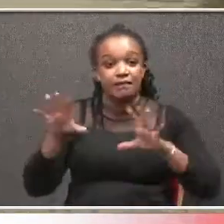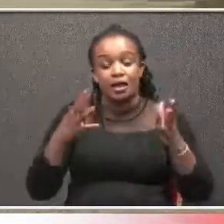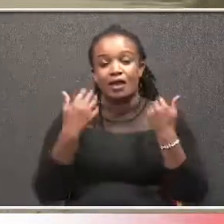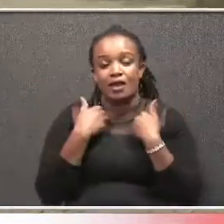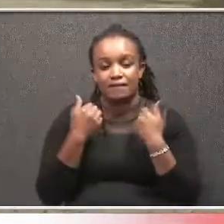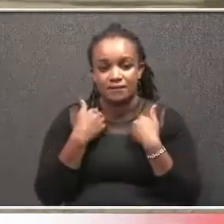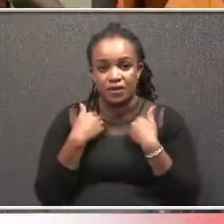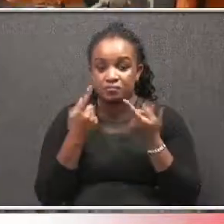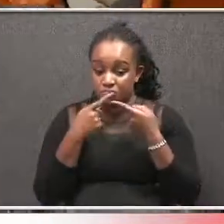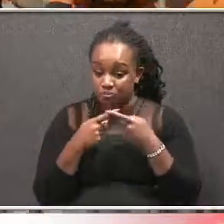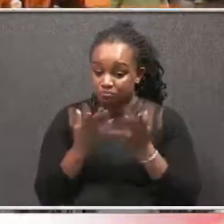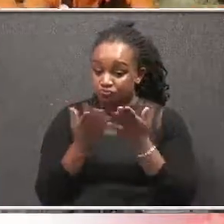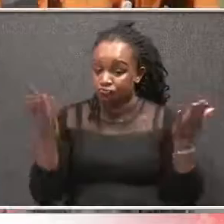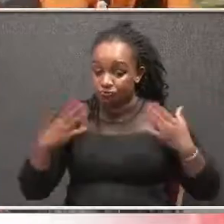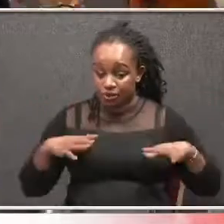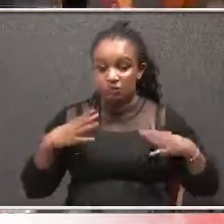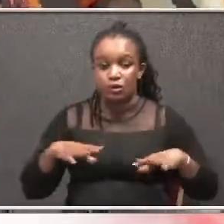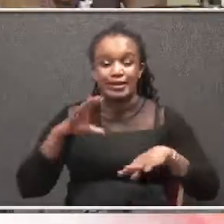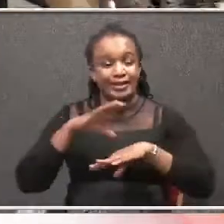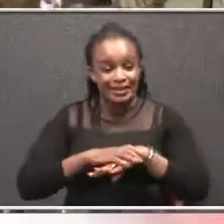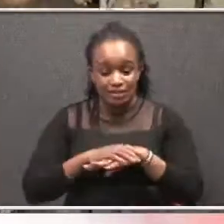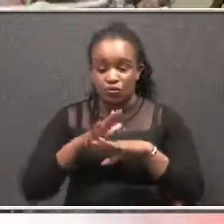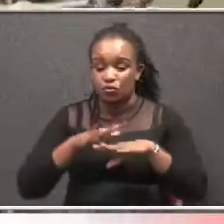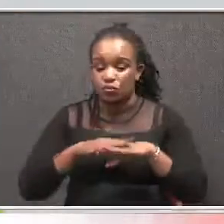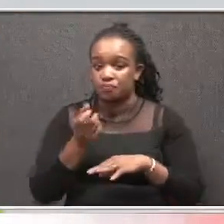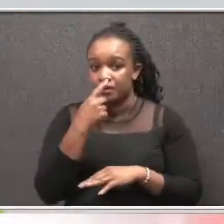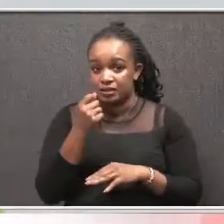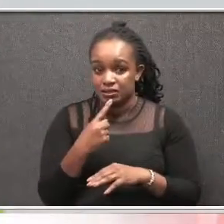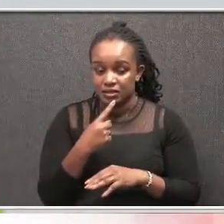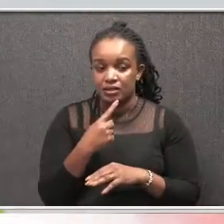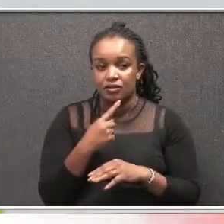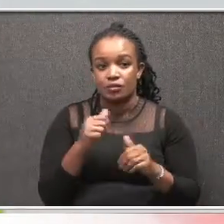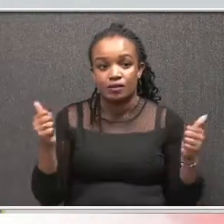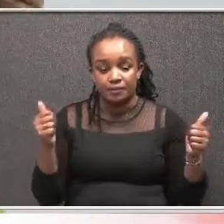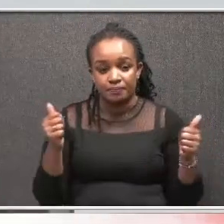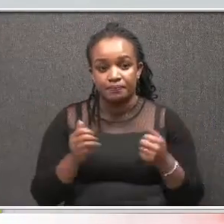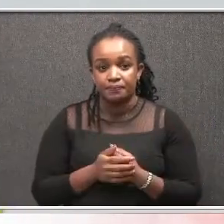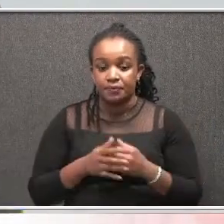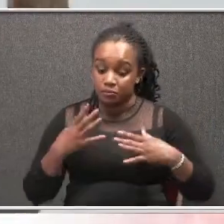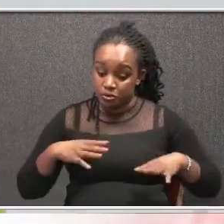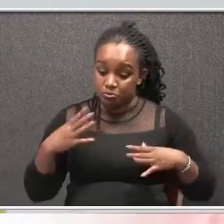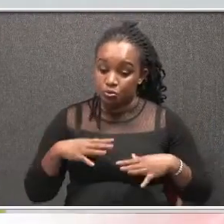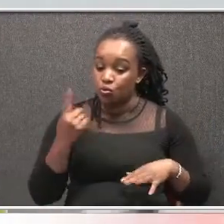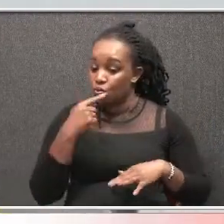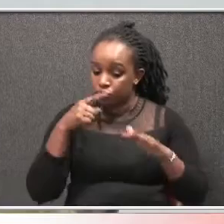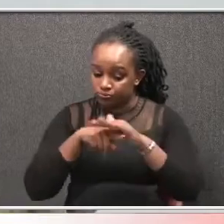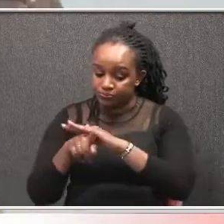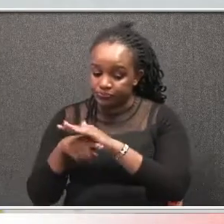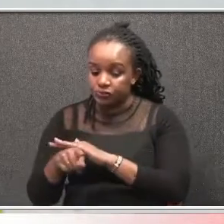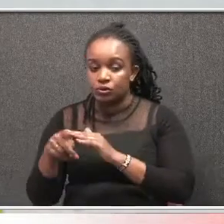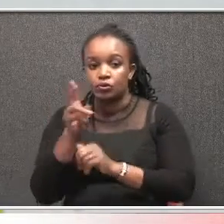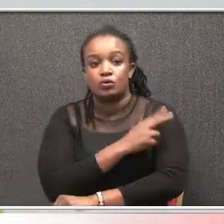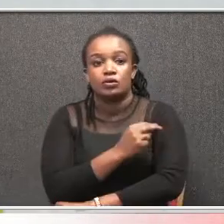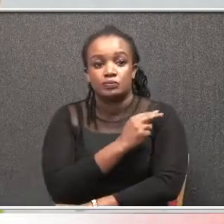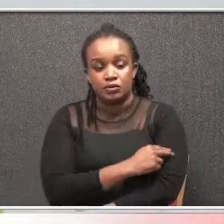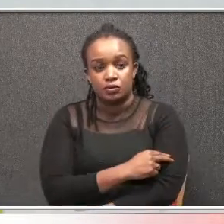entire population get proper diagnosis and eventually treated. Half of the people who go to hospital for any reason, not